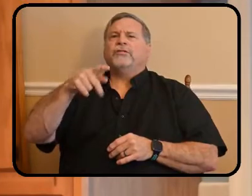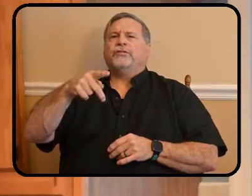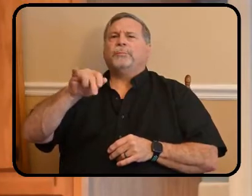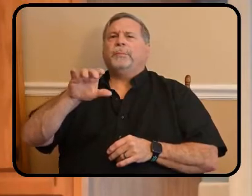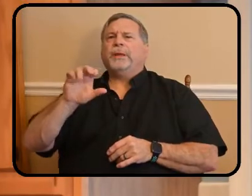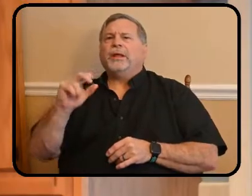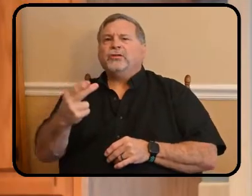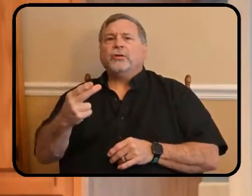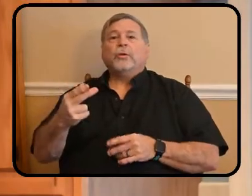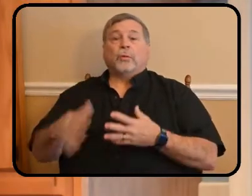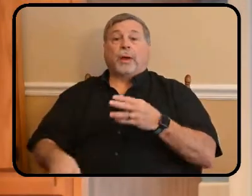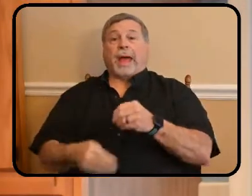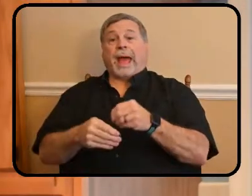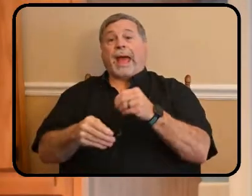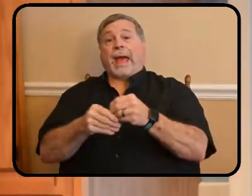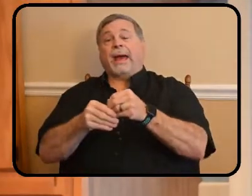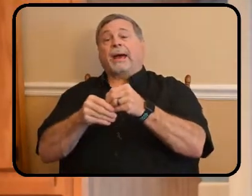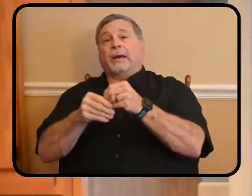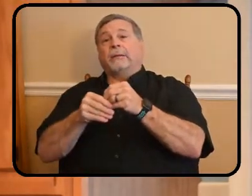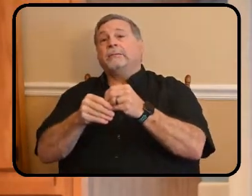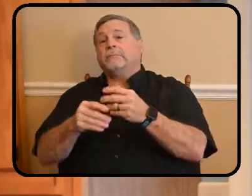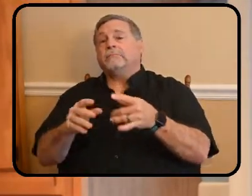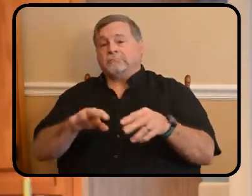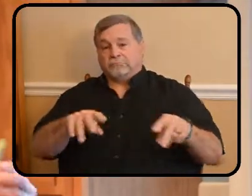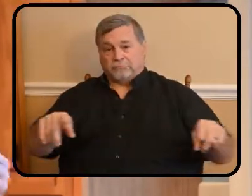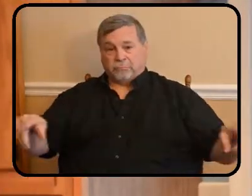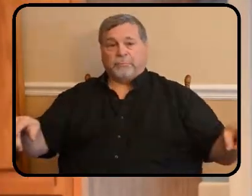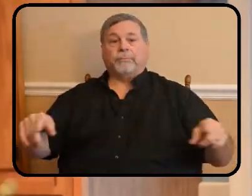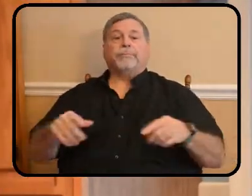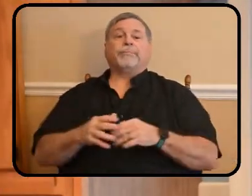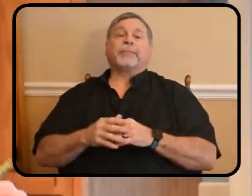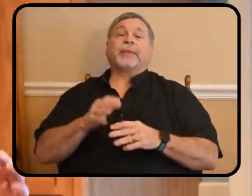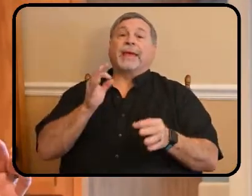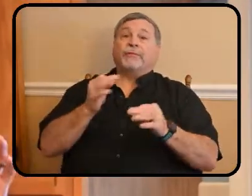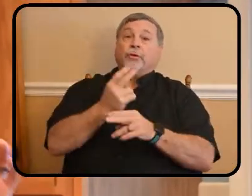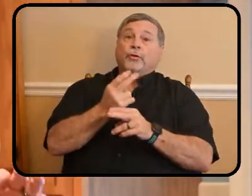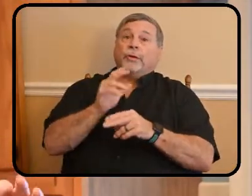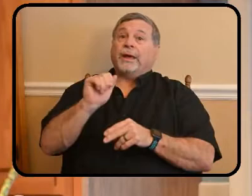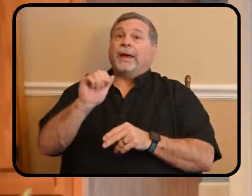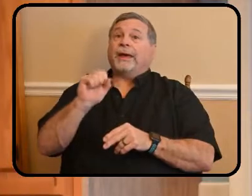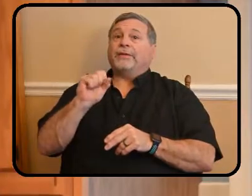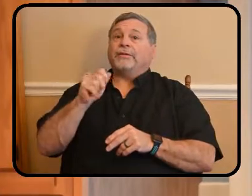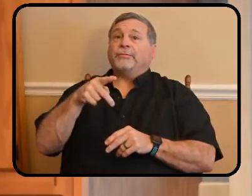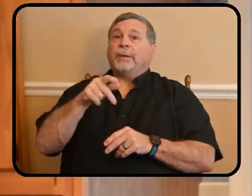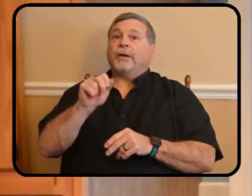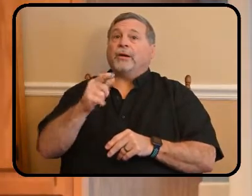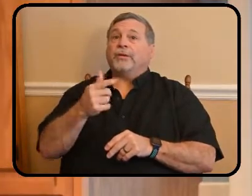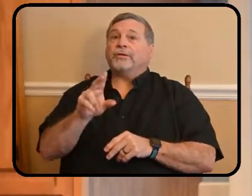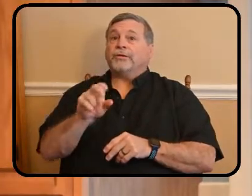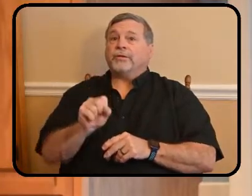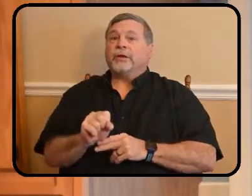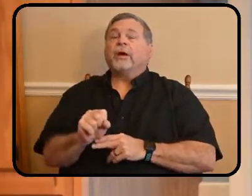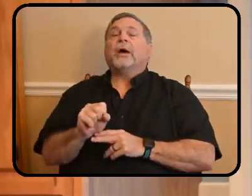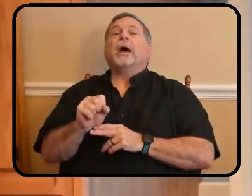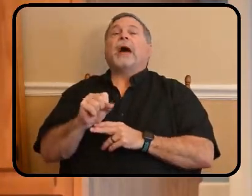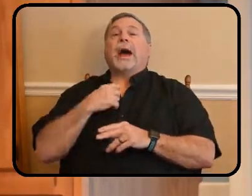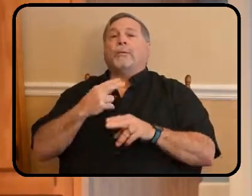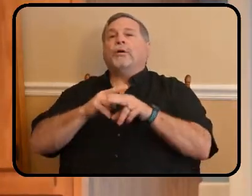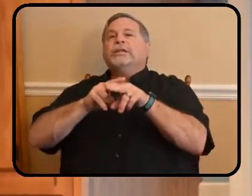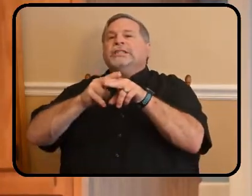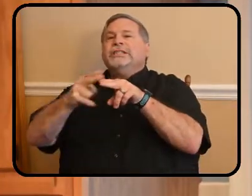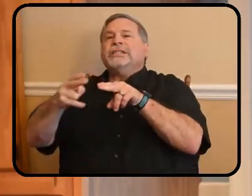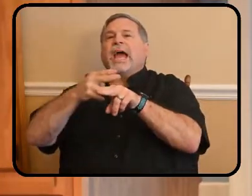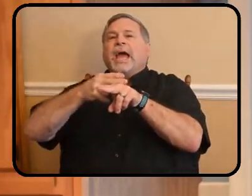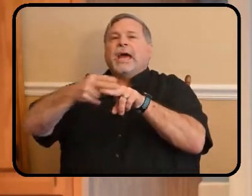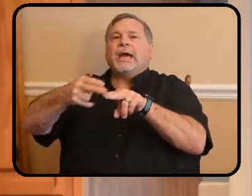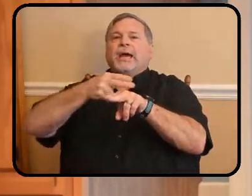of quiche. A little hint on asparagus. If you ever want to use asparagus separate from this, I typically will shave the